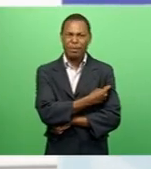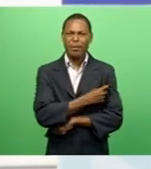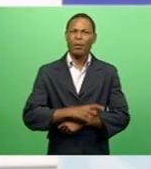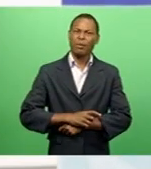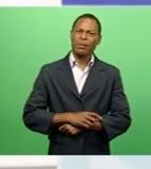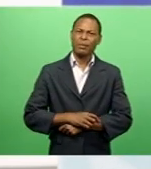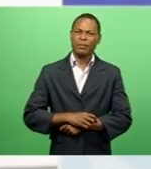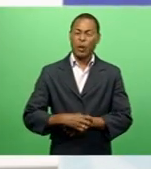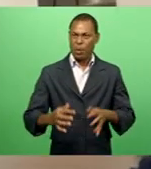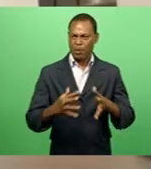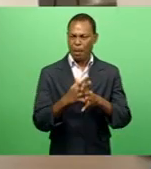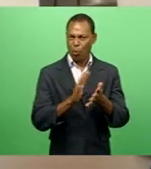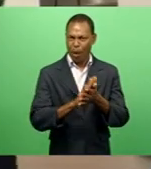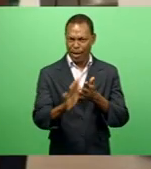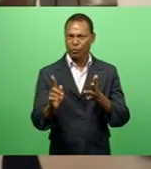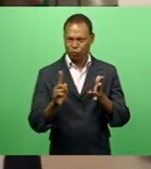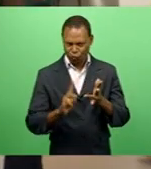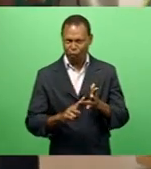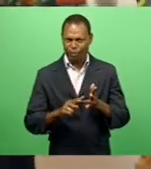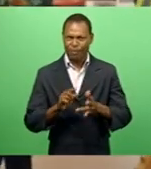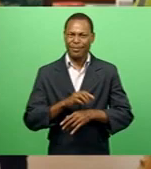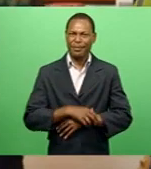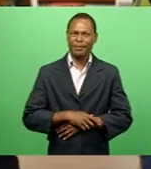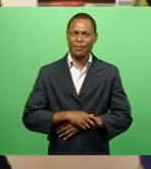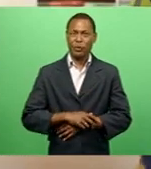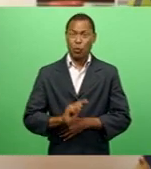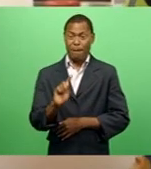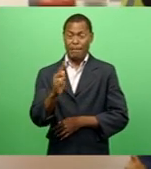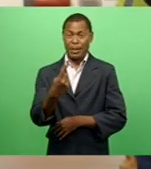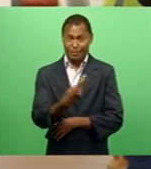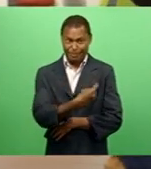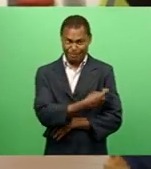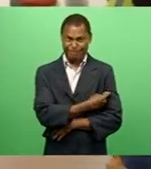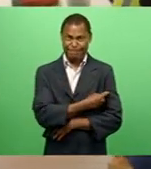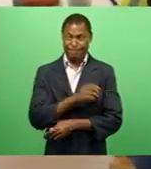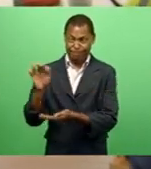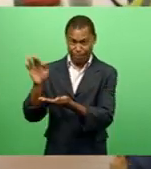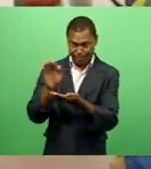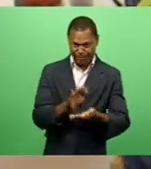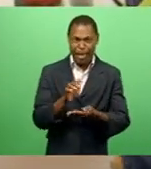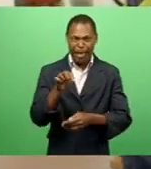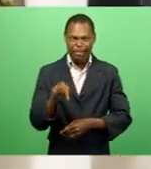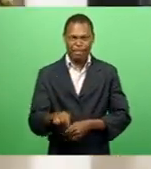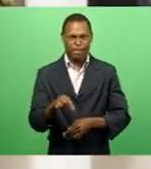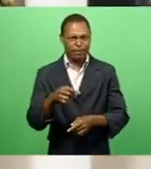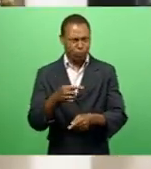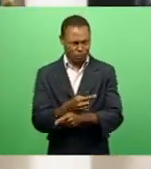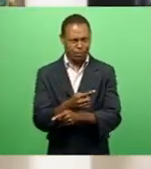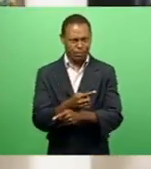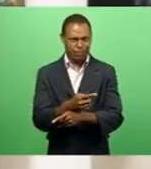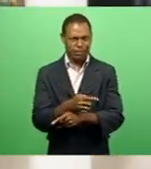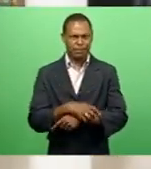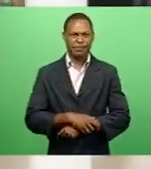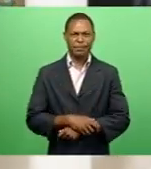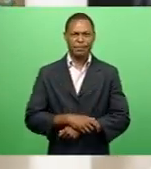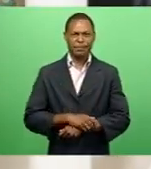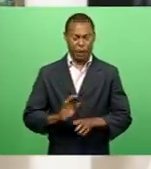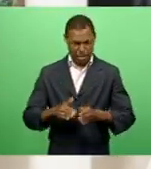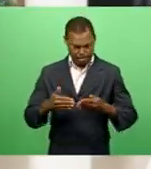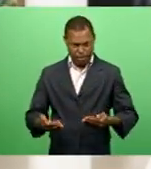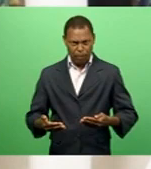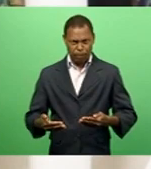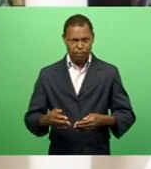the WHO. The first shot of the vaccine is also expected to be done this week. At the moment, what we're looking at is actually,